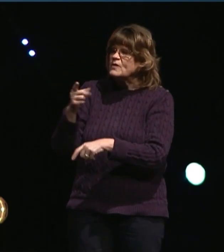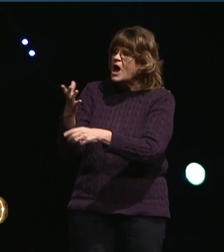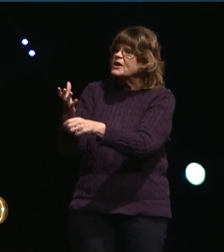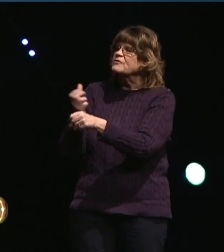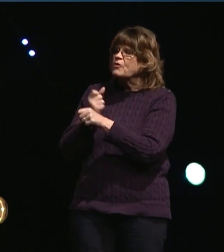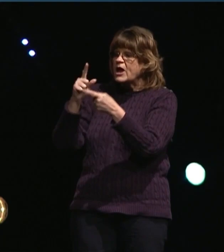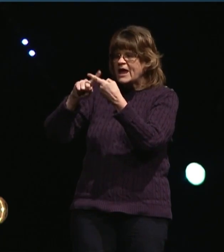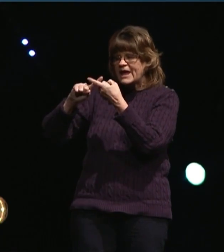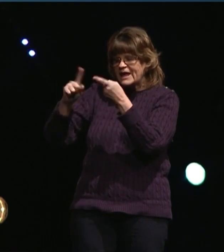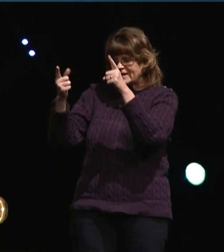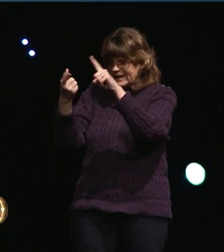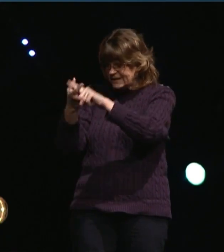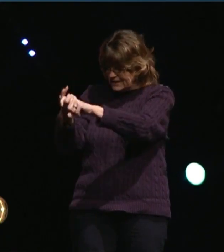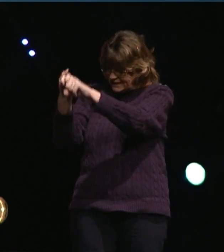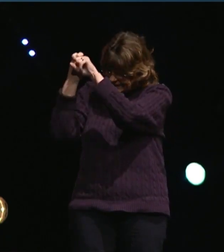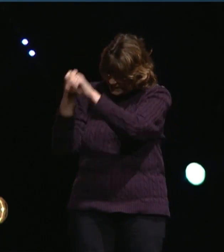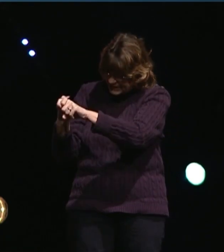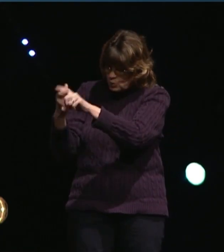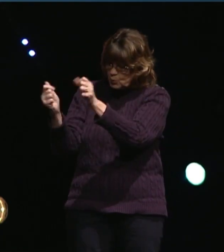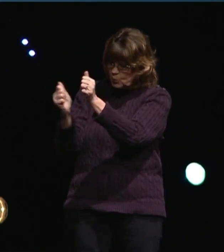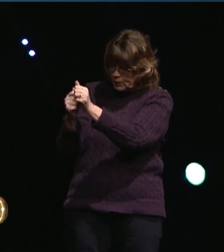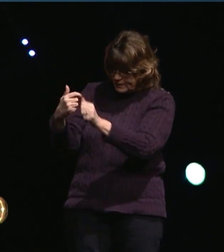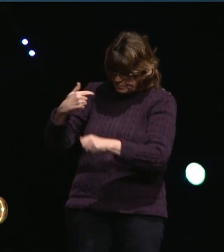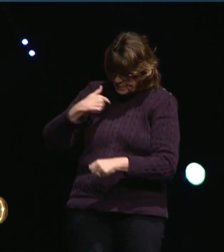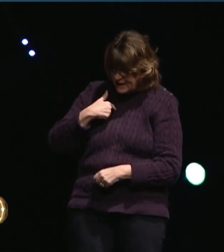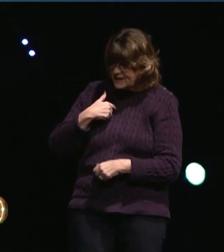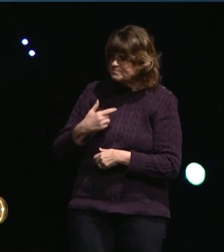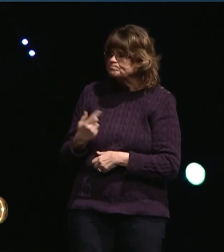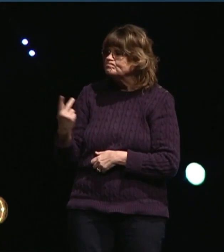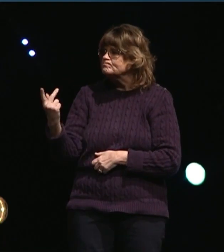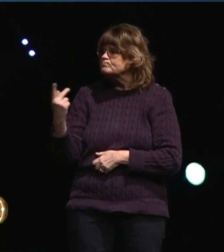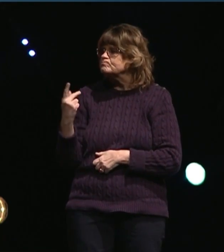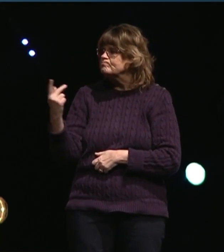You got a friend in me.